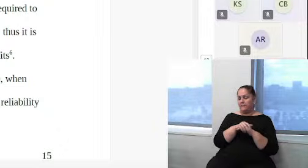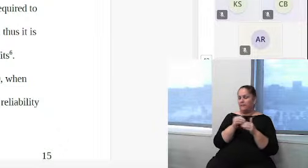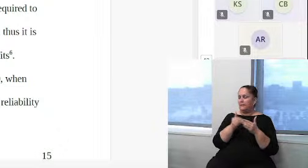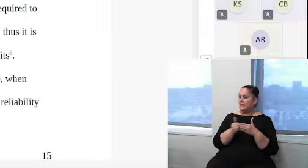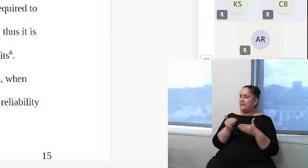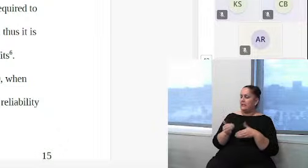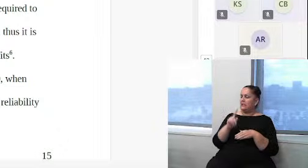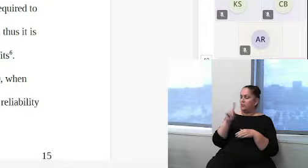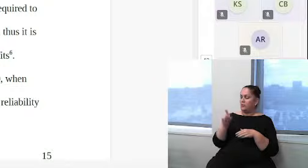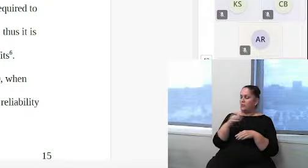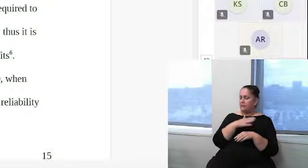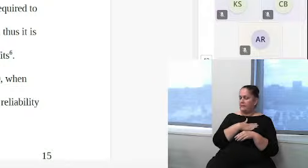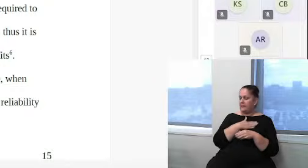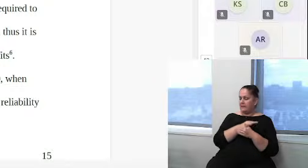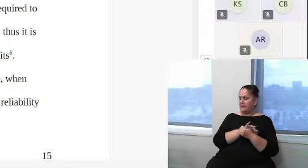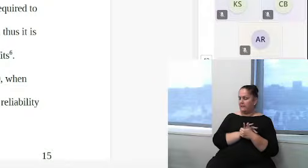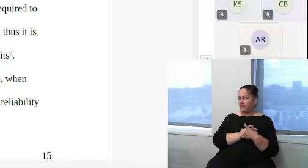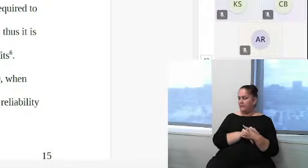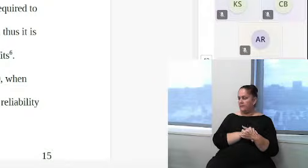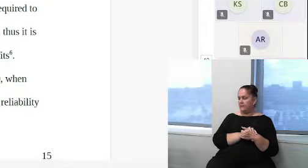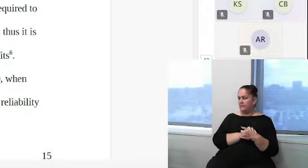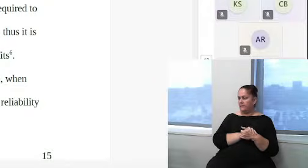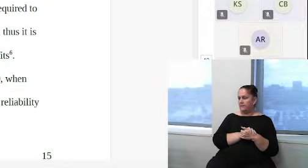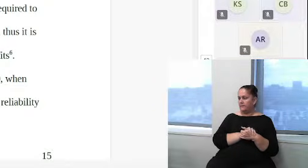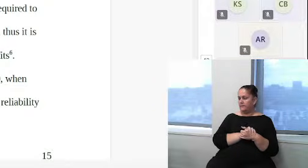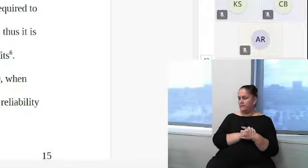frame it is referring to. Next question, please.